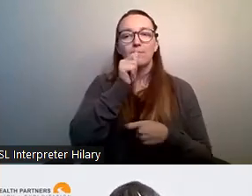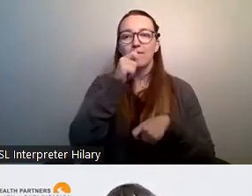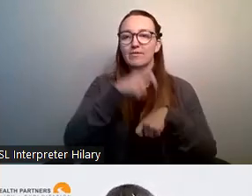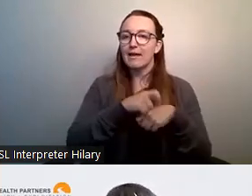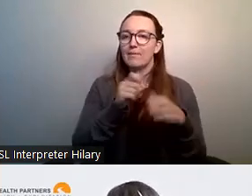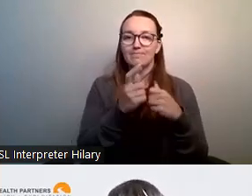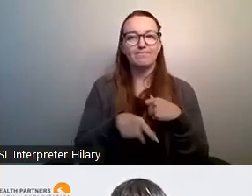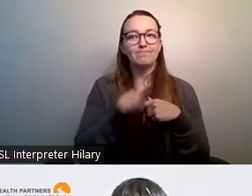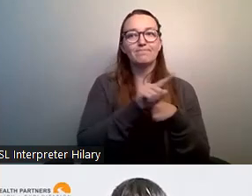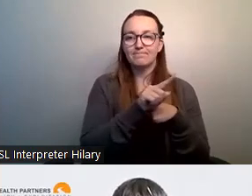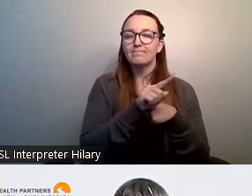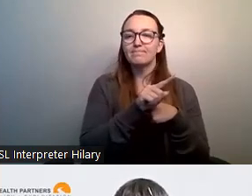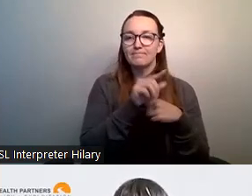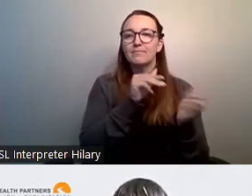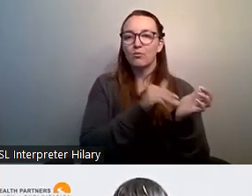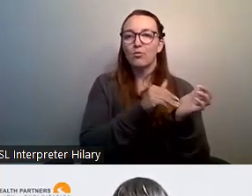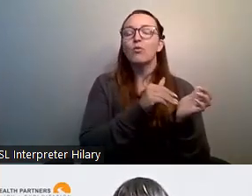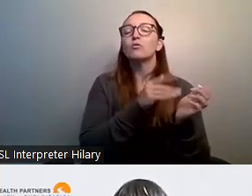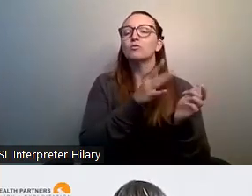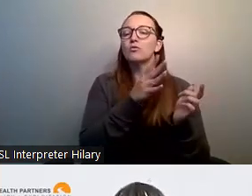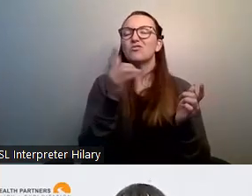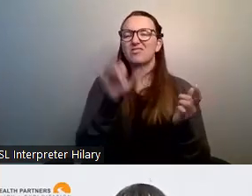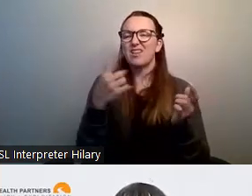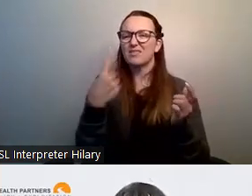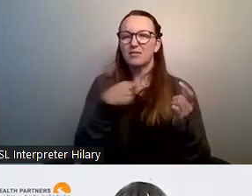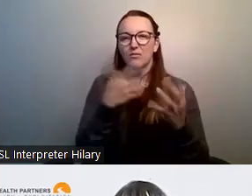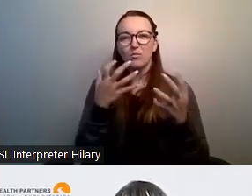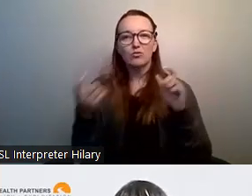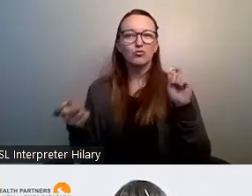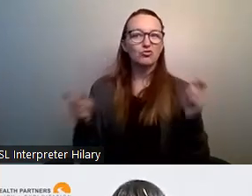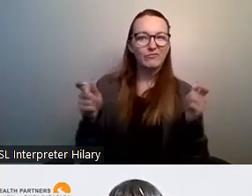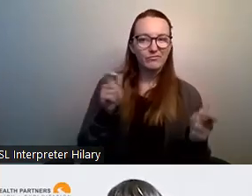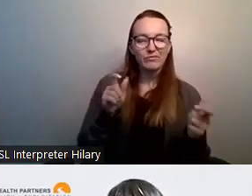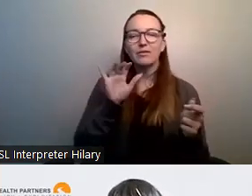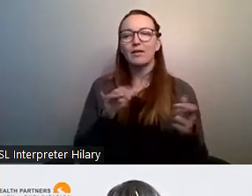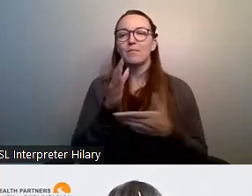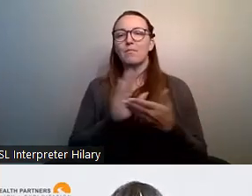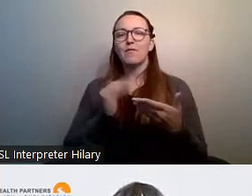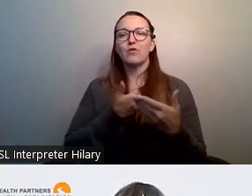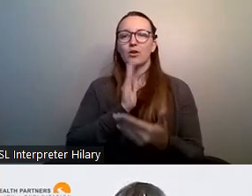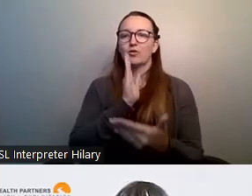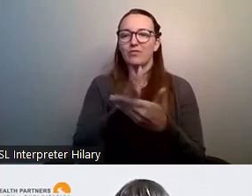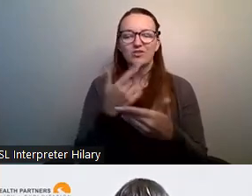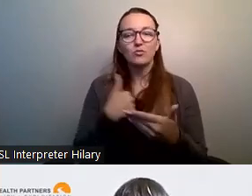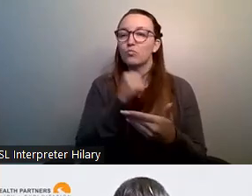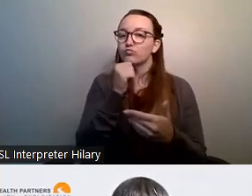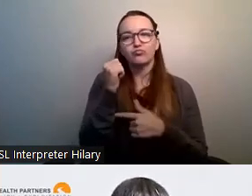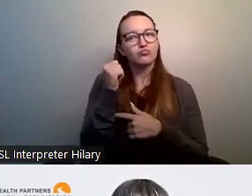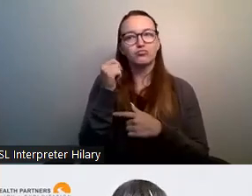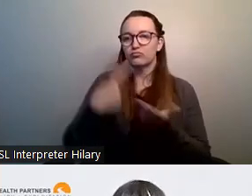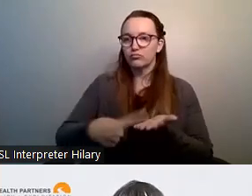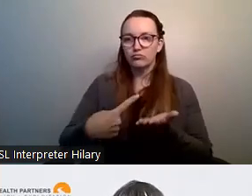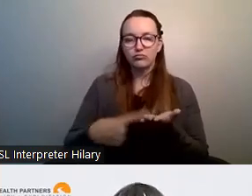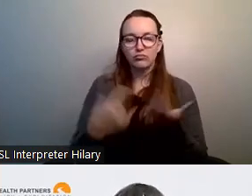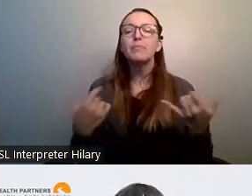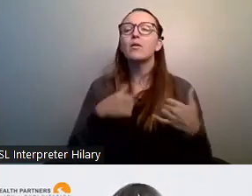so that's something that we want to shift, and that's part of our CUES intervention. And we're not going to get into that today, but we will share